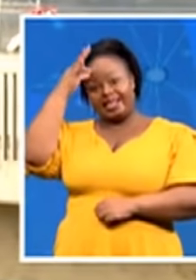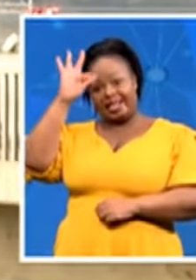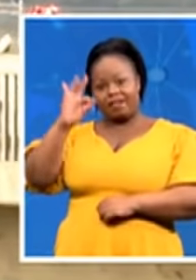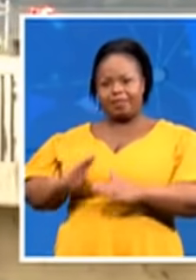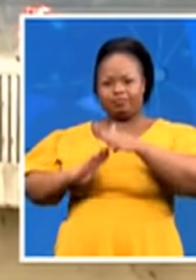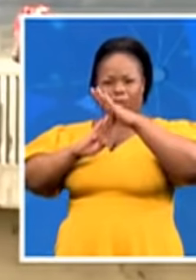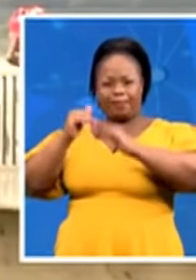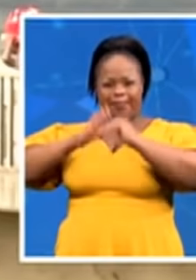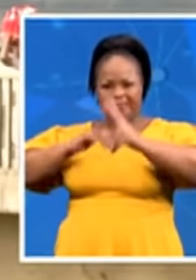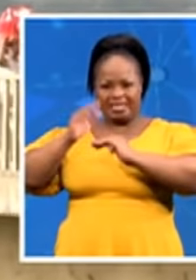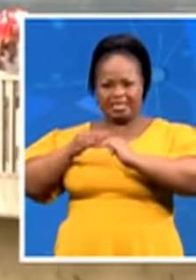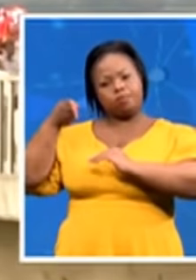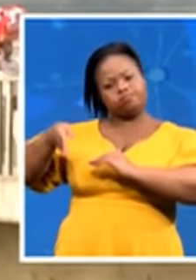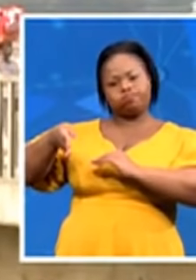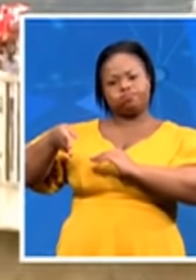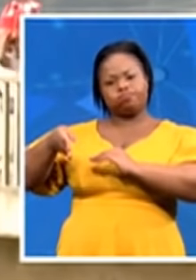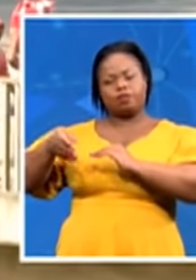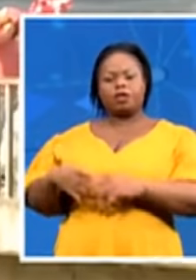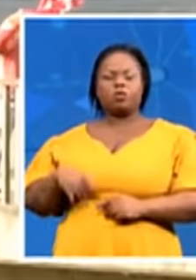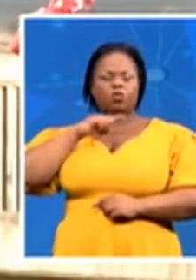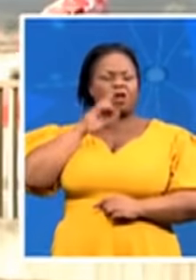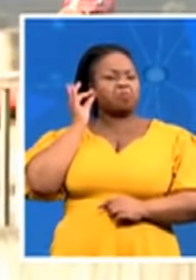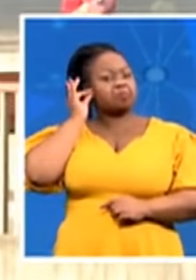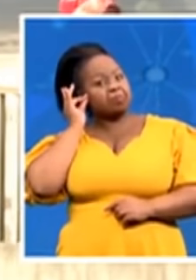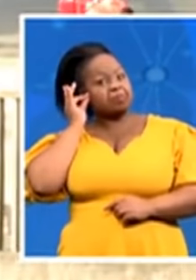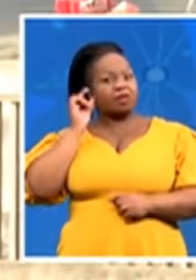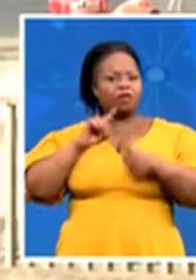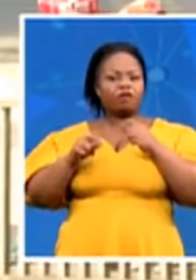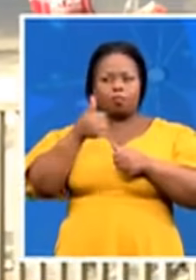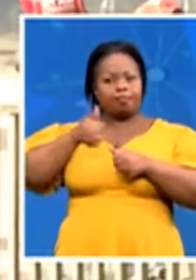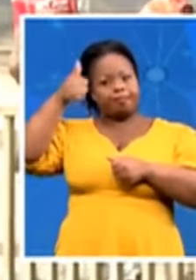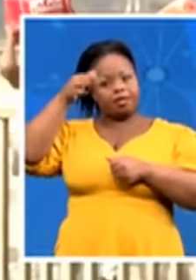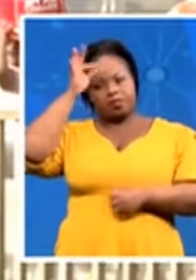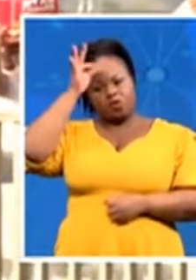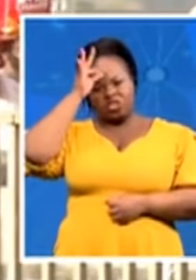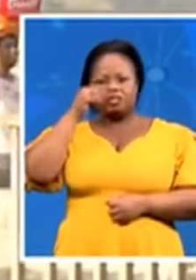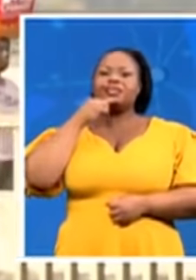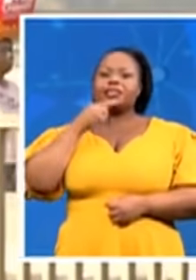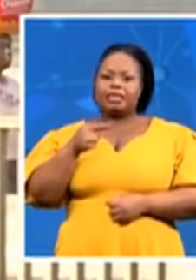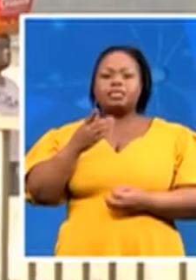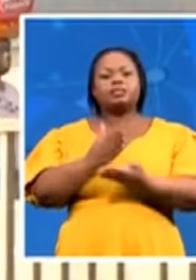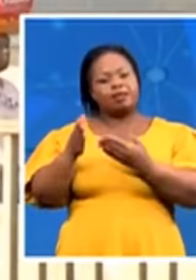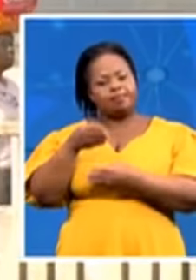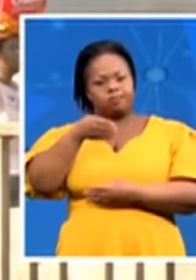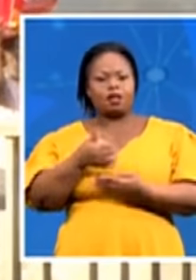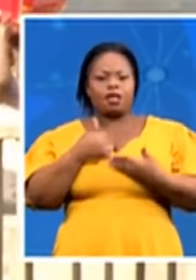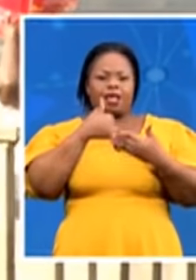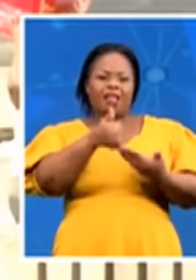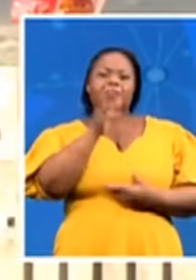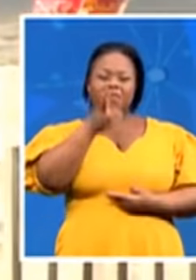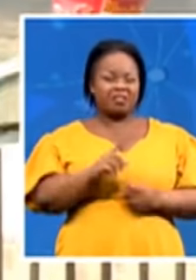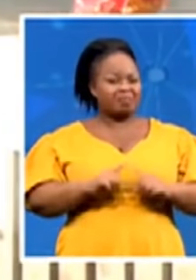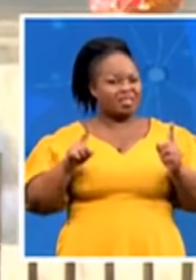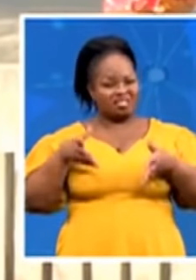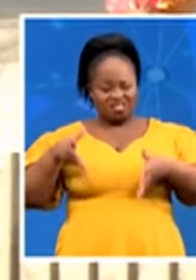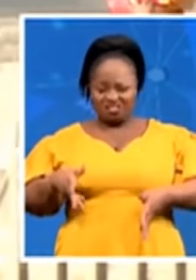the authorities and from the law enforcement that they are here to assist. But on the ground here, as a journalist, there hasn't